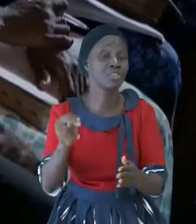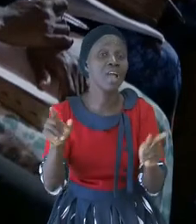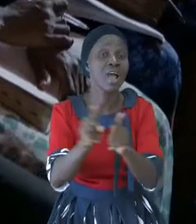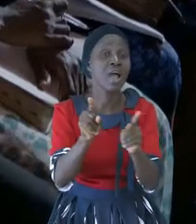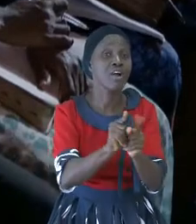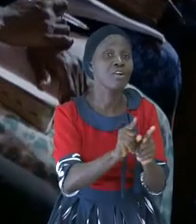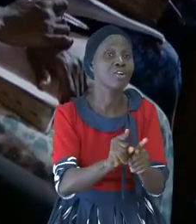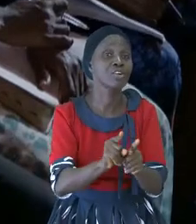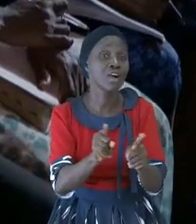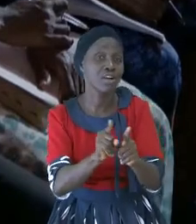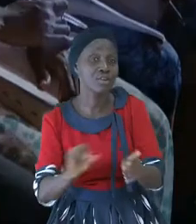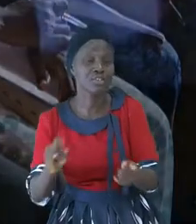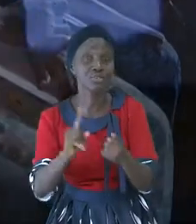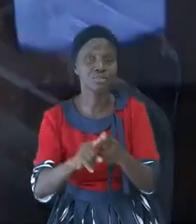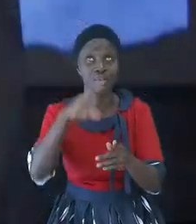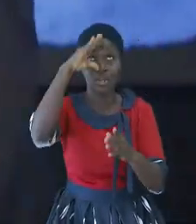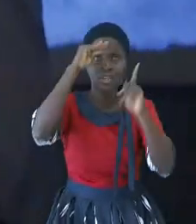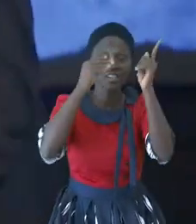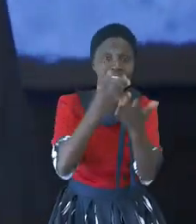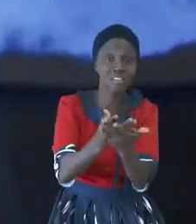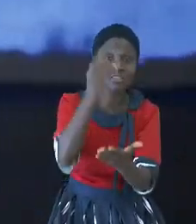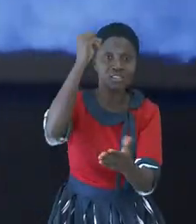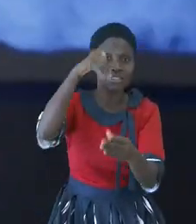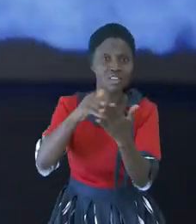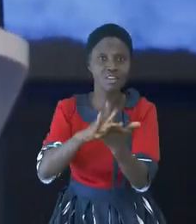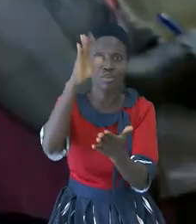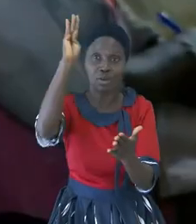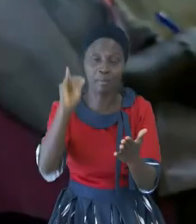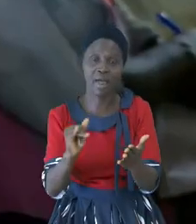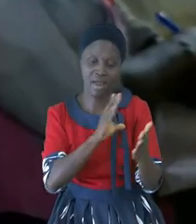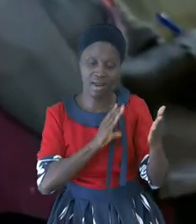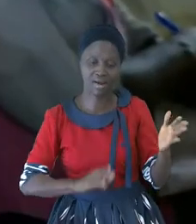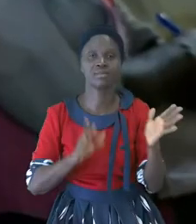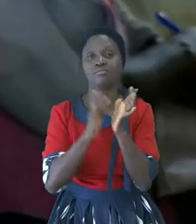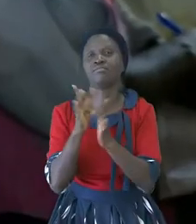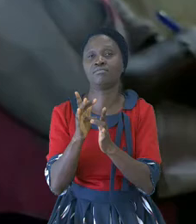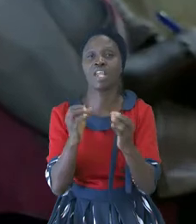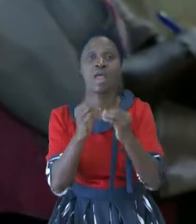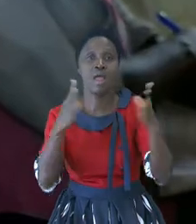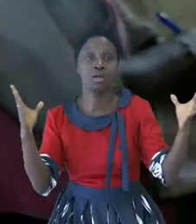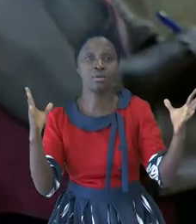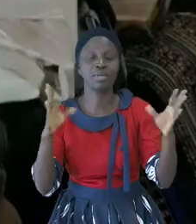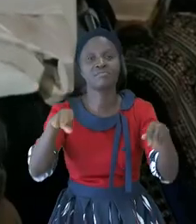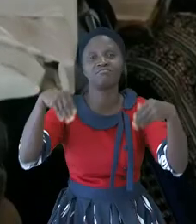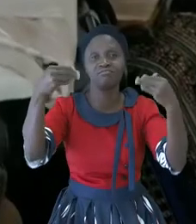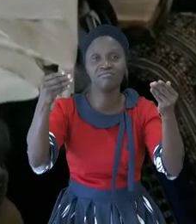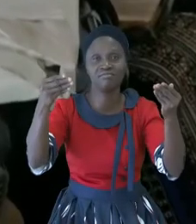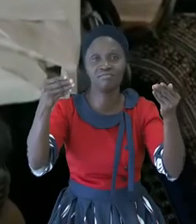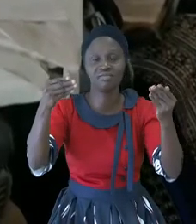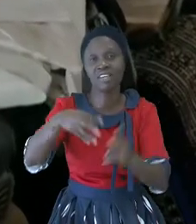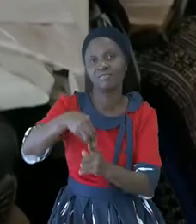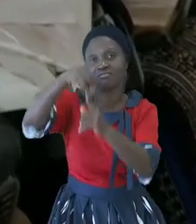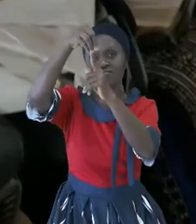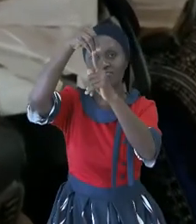glory by Christ Jesus. Abundant supply. Supernatural supply.